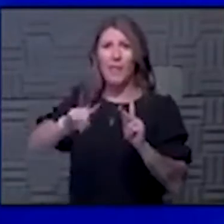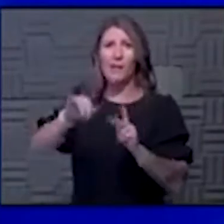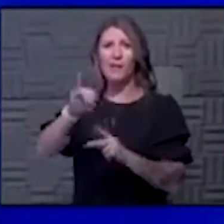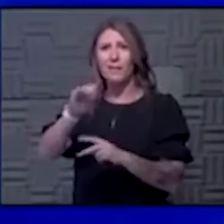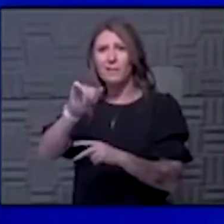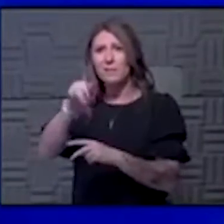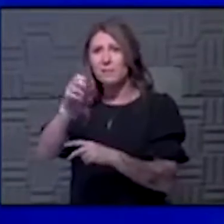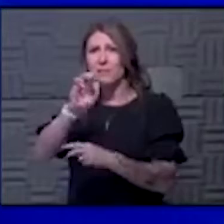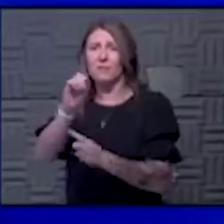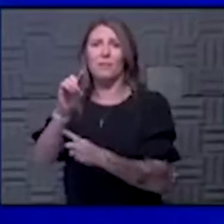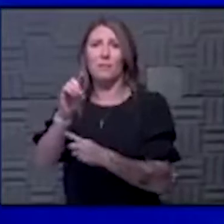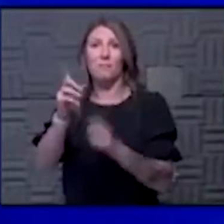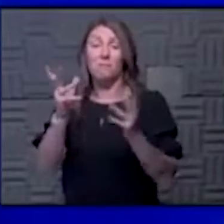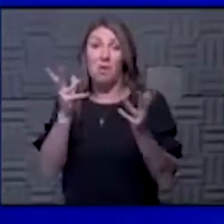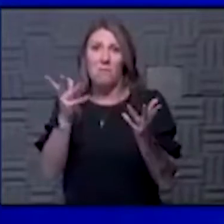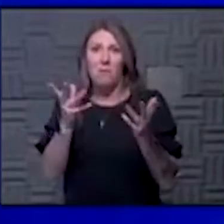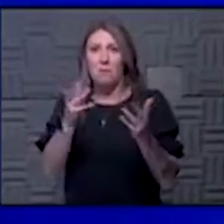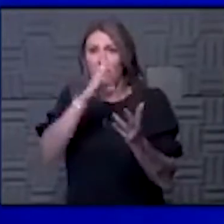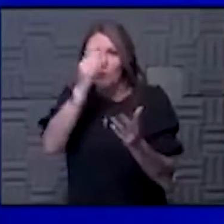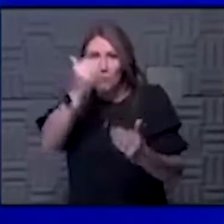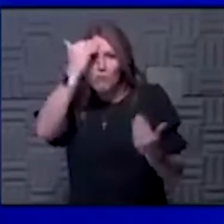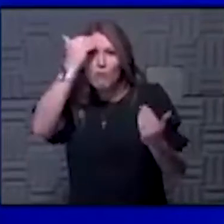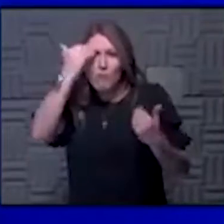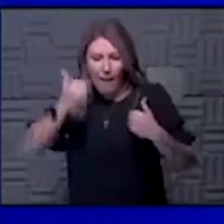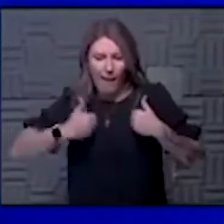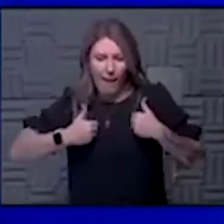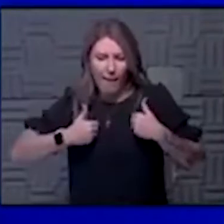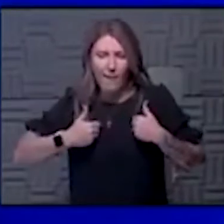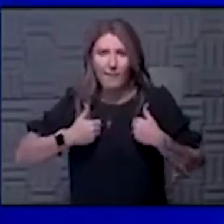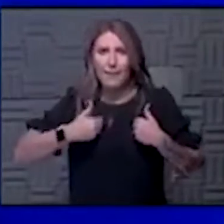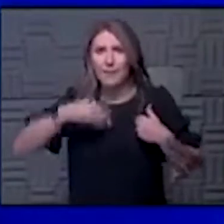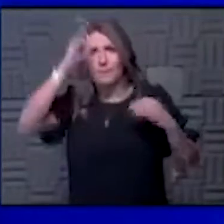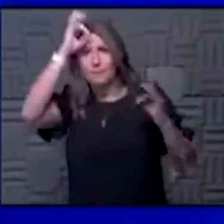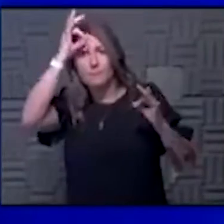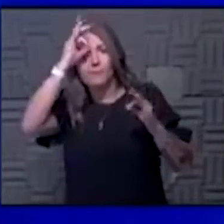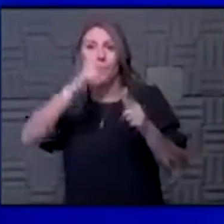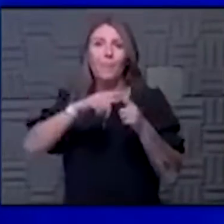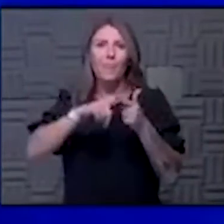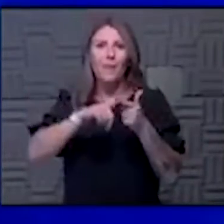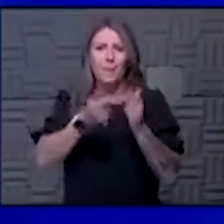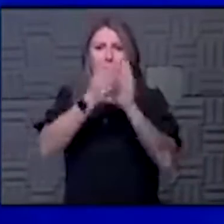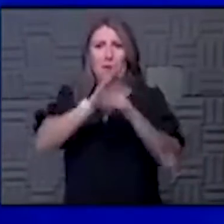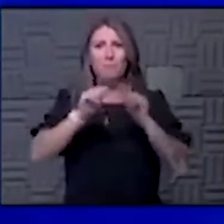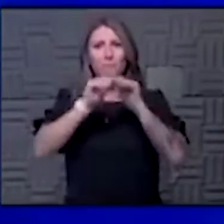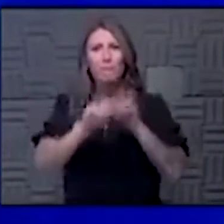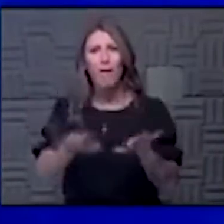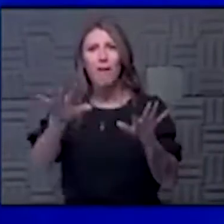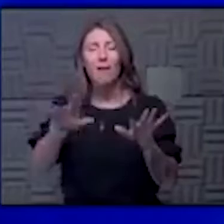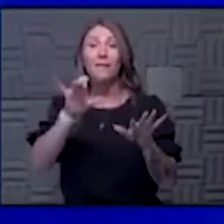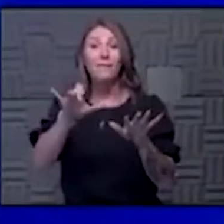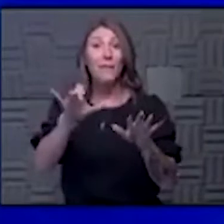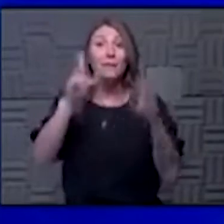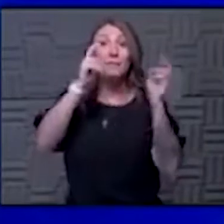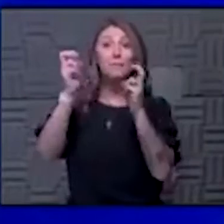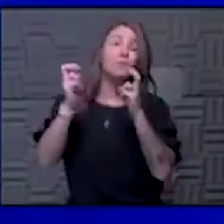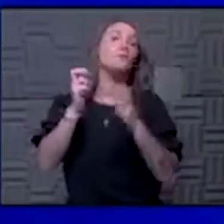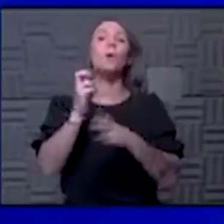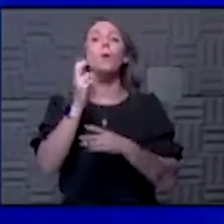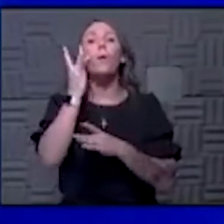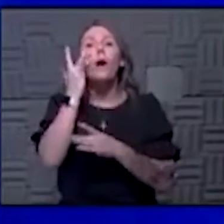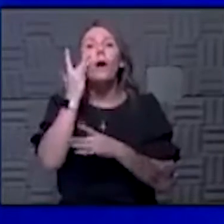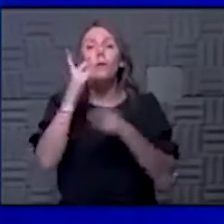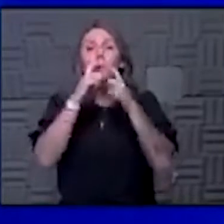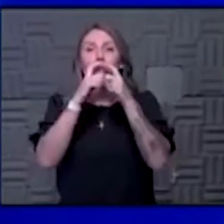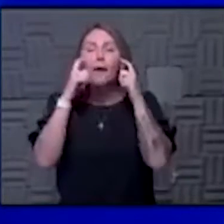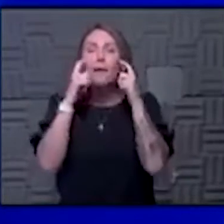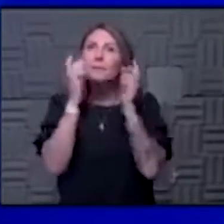you never knew had it. And since they didn't know they had it, they could have been spreading it. And so that becomes the underlying issue for us, which is why masking is so darn